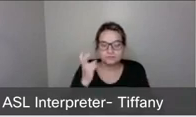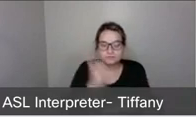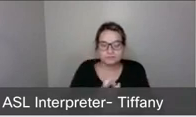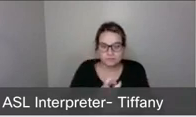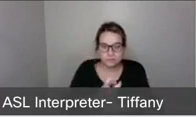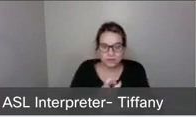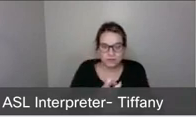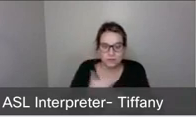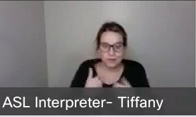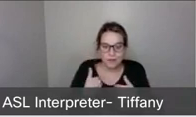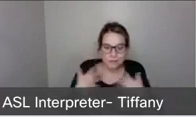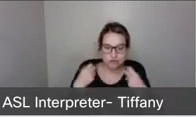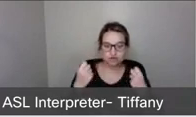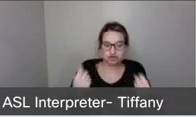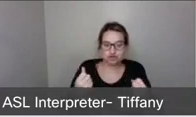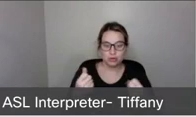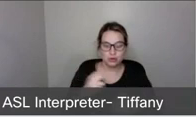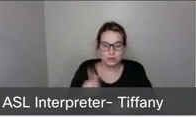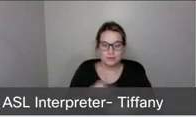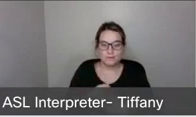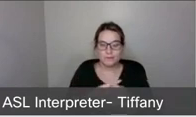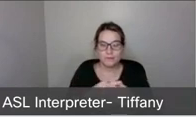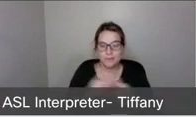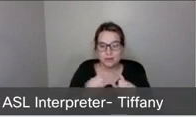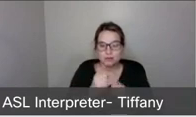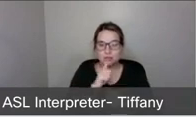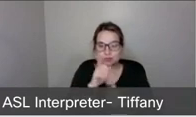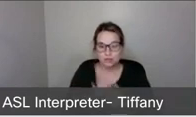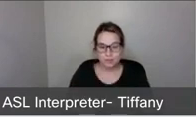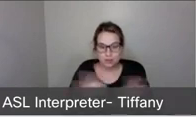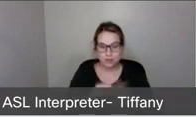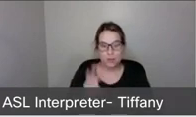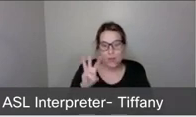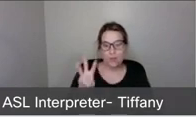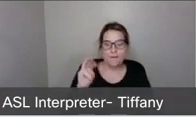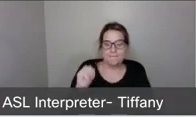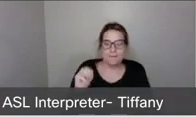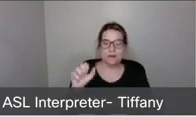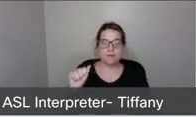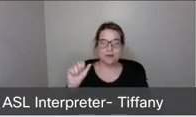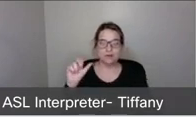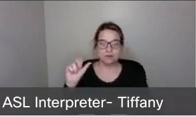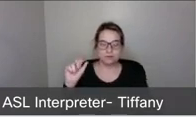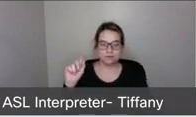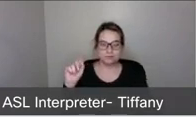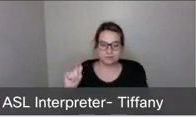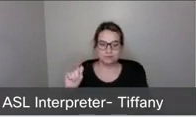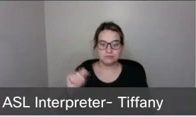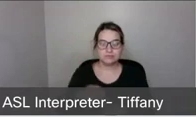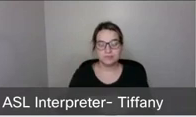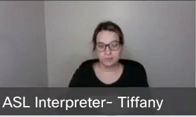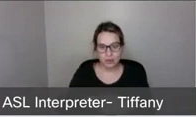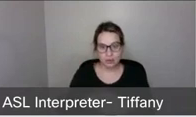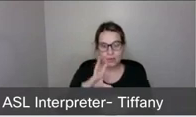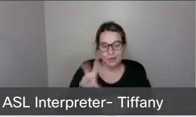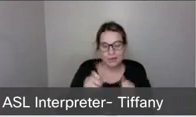Native American majority districts is very important to the White Mountain Apache people, as well as Native Americans within the district. And